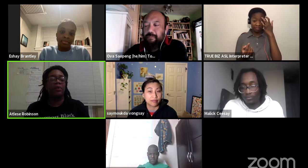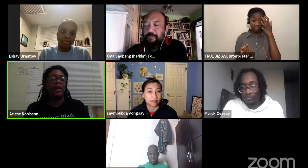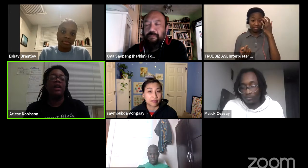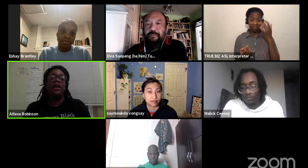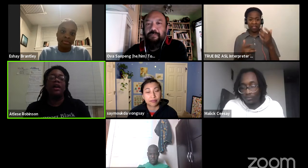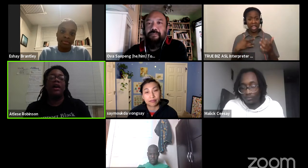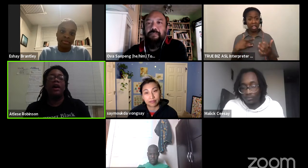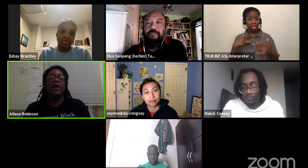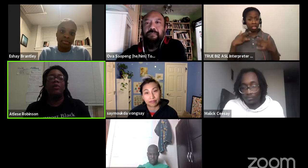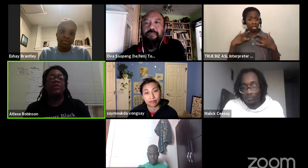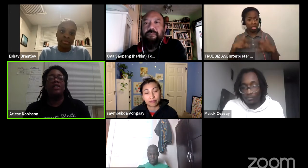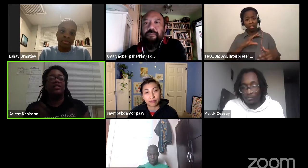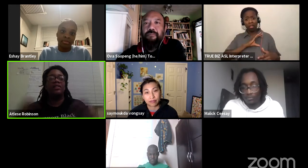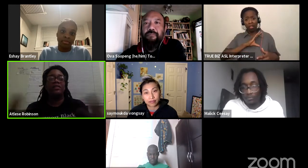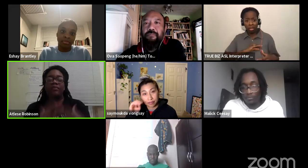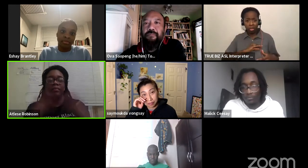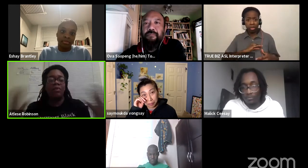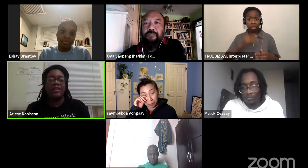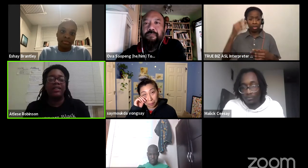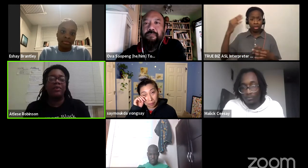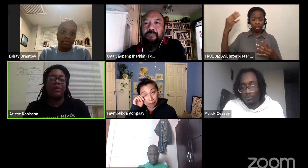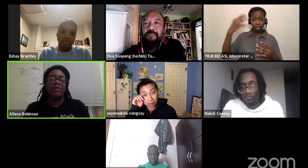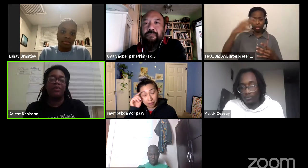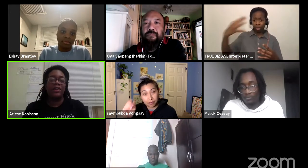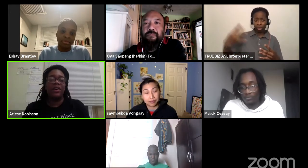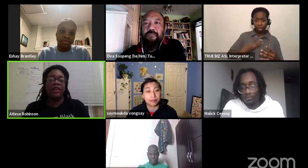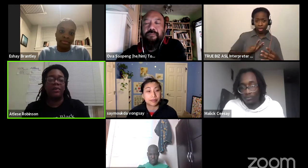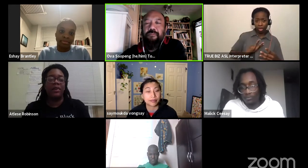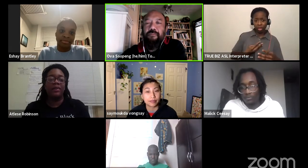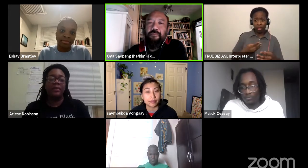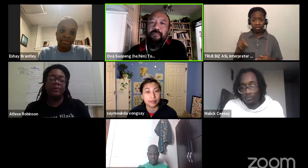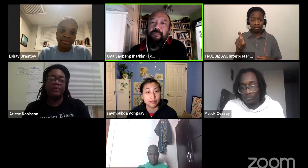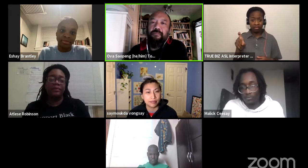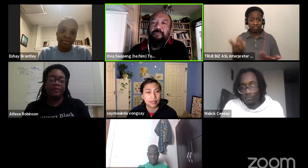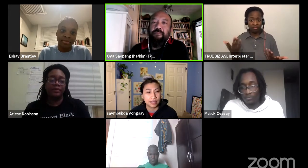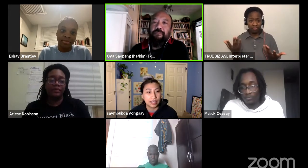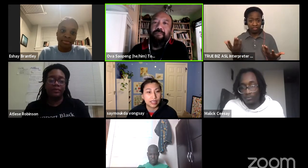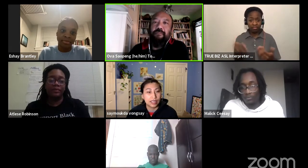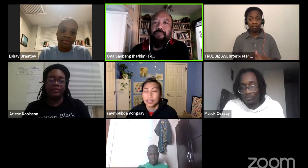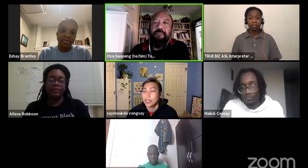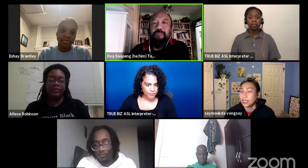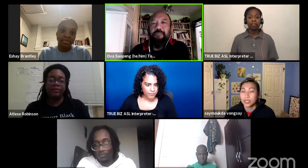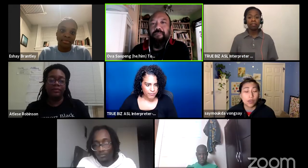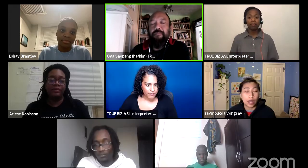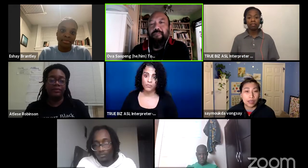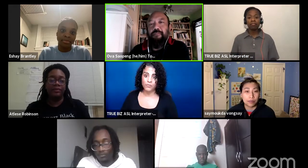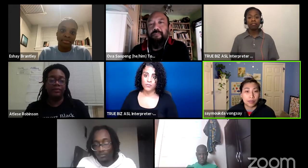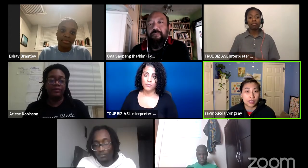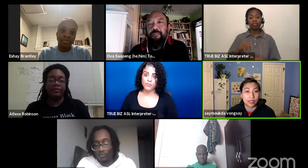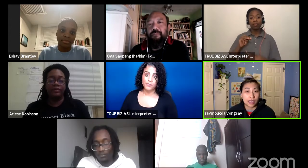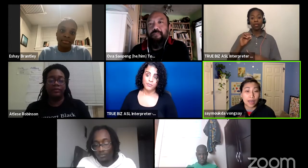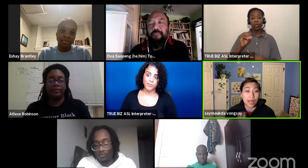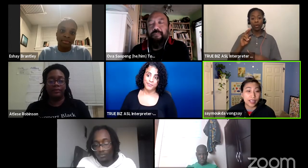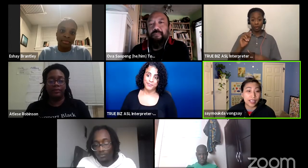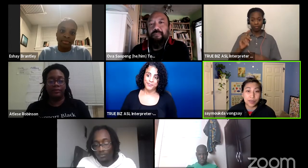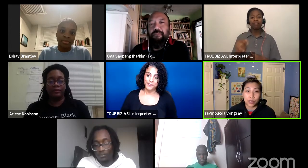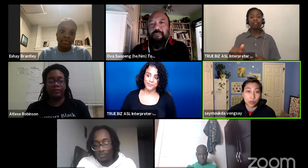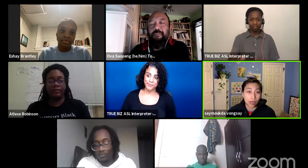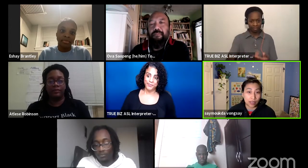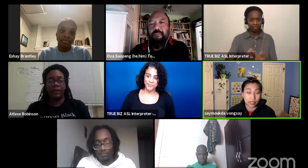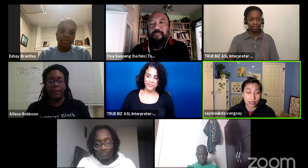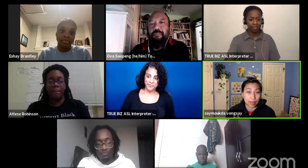any point, or just more to what we've been talking about? Yeah, so I